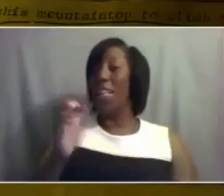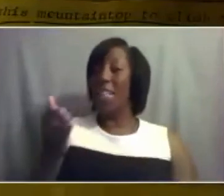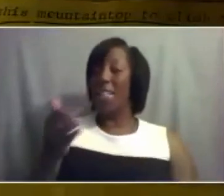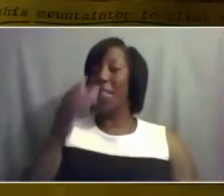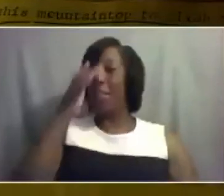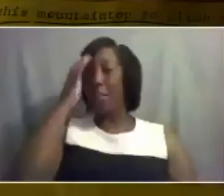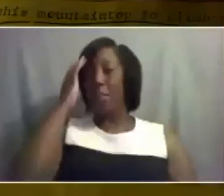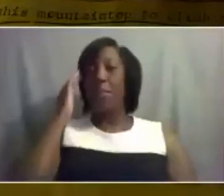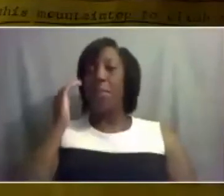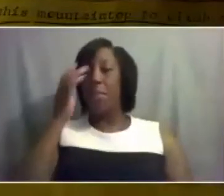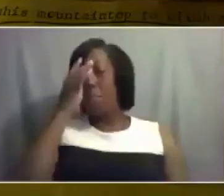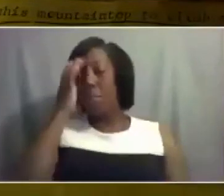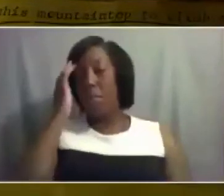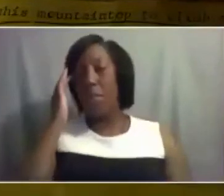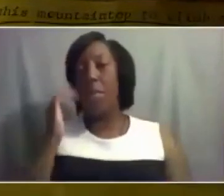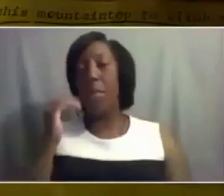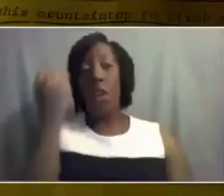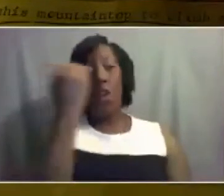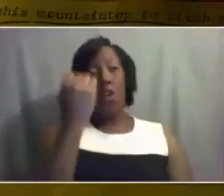Revolutions live in you.